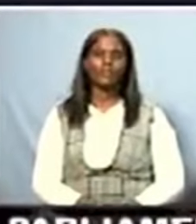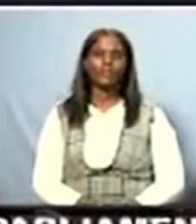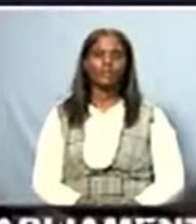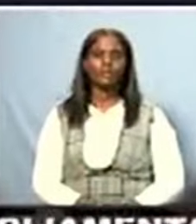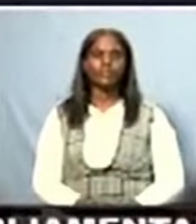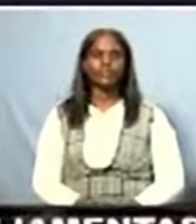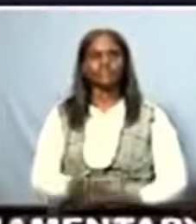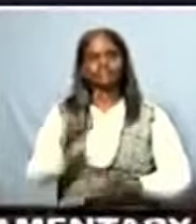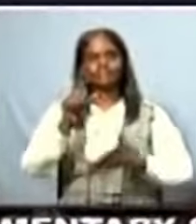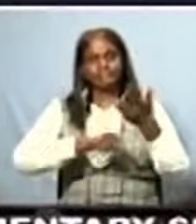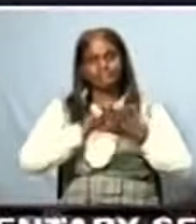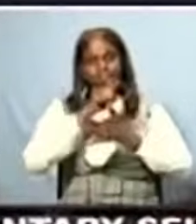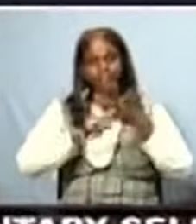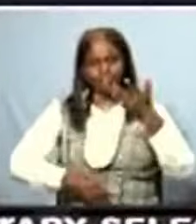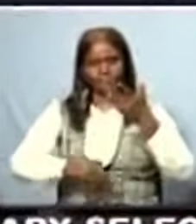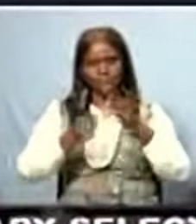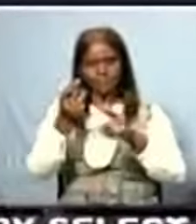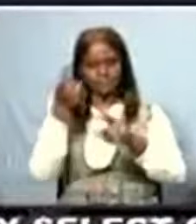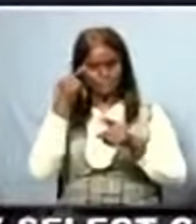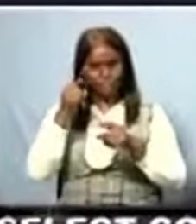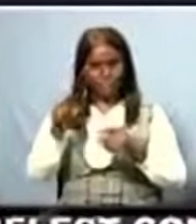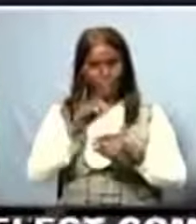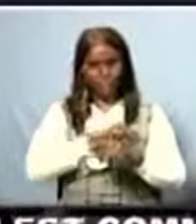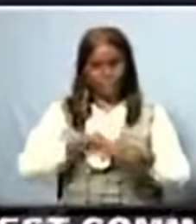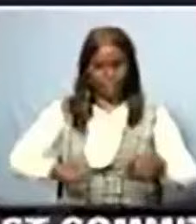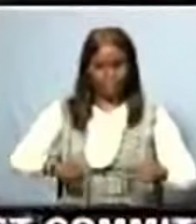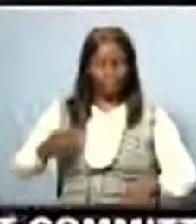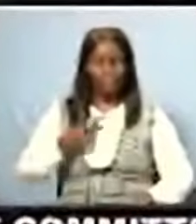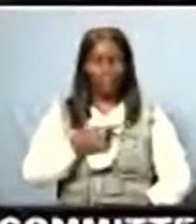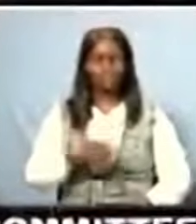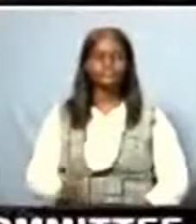the disqualification for a Member of Parliament.